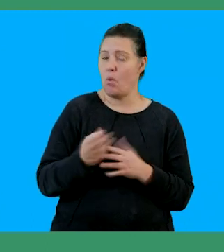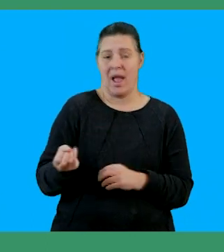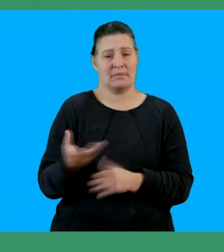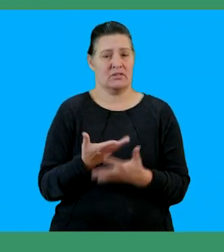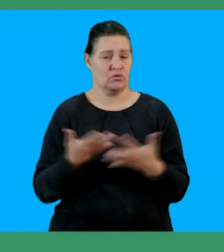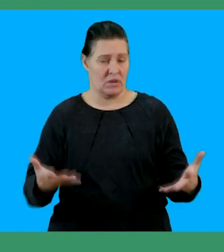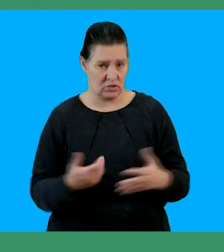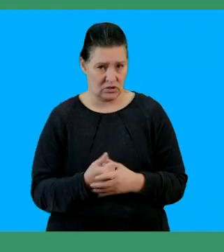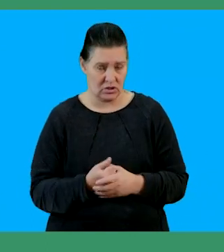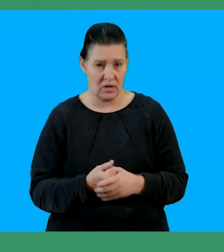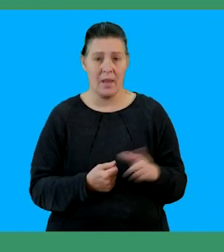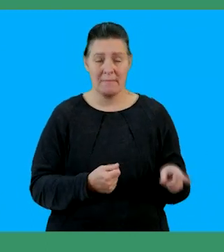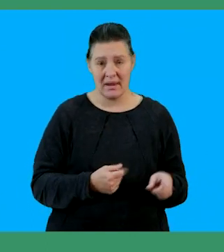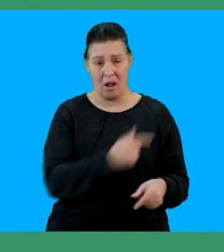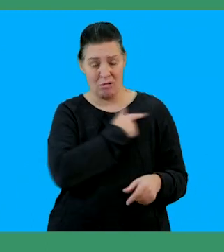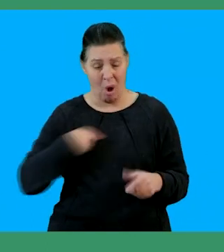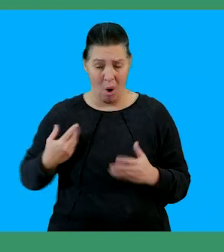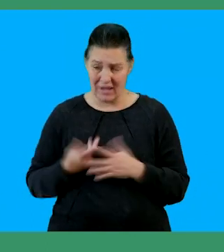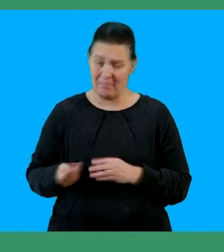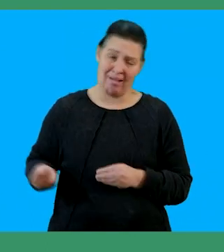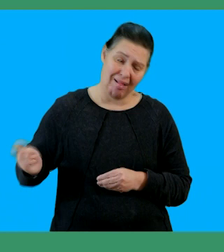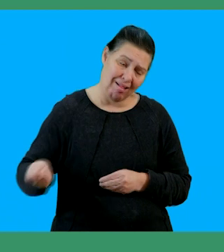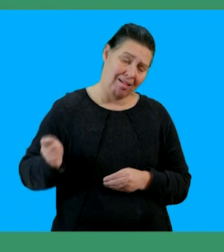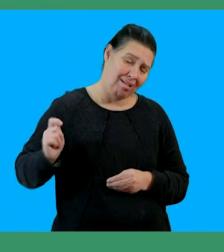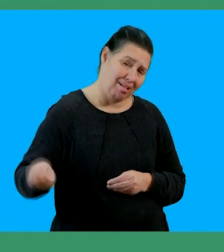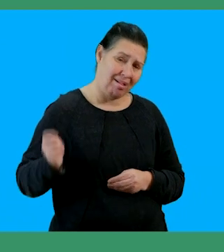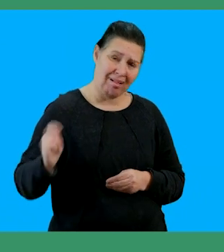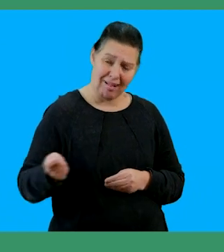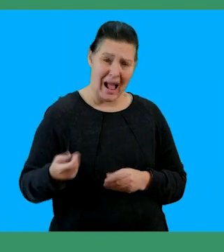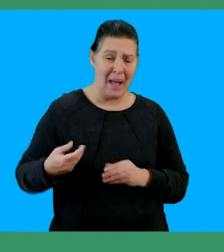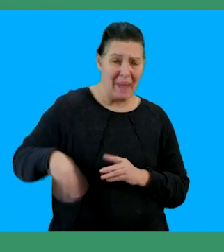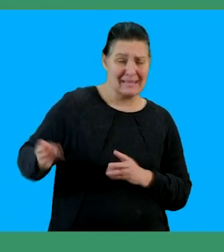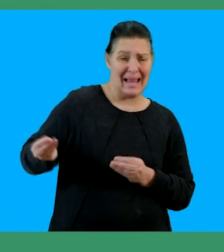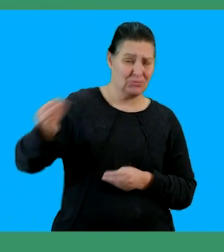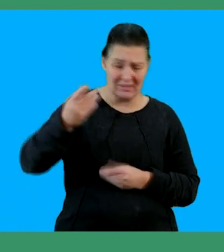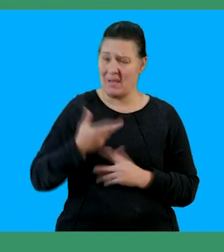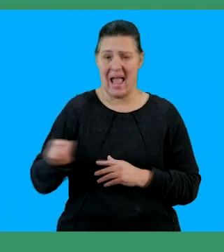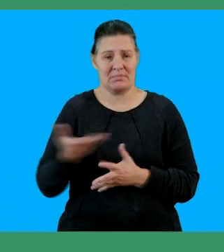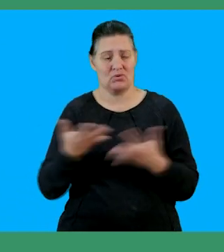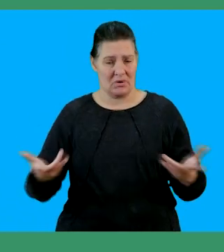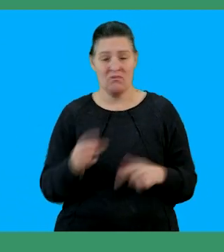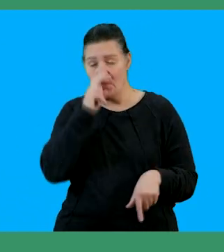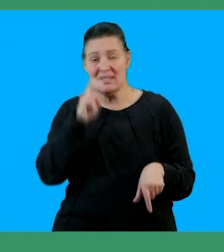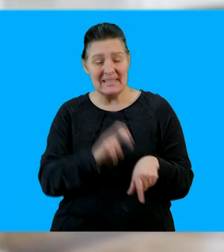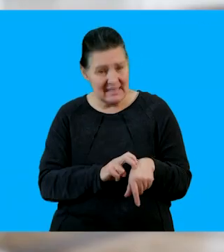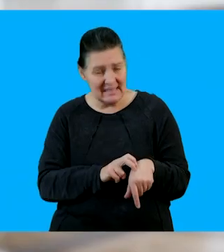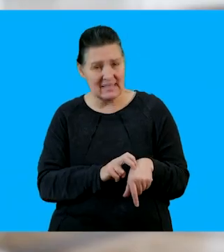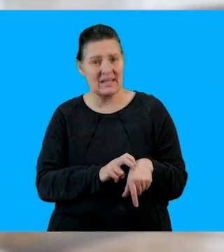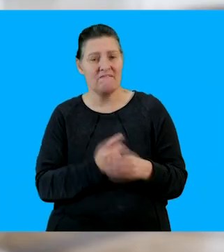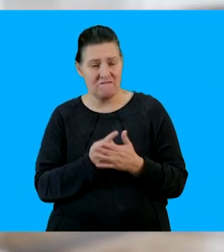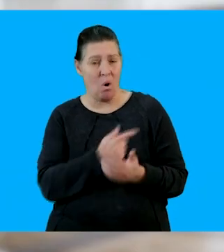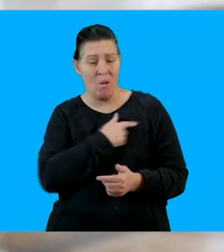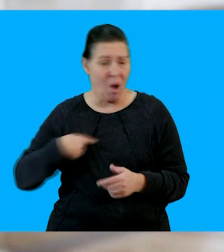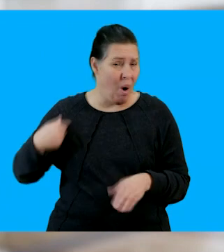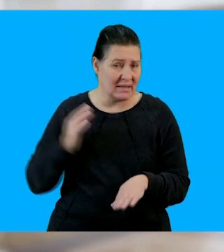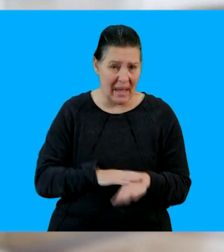too expensive over a long period. So obviously, if you need capital or money for